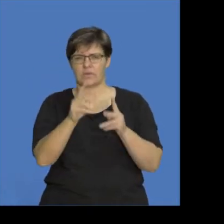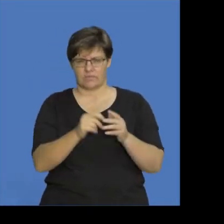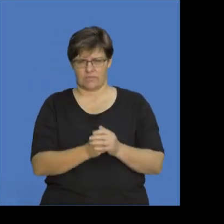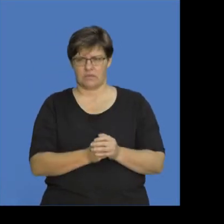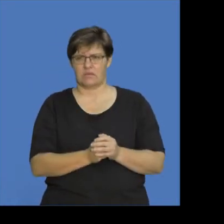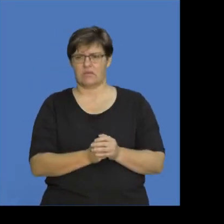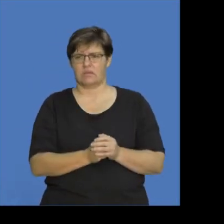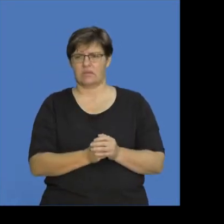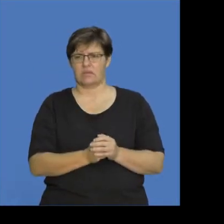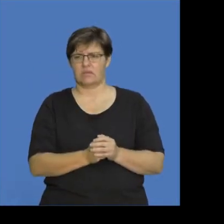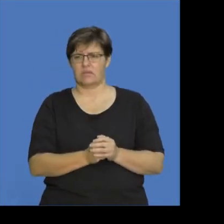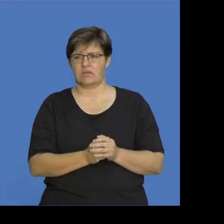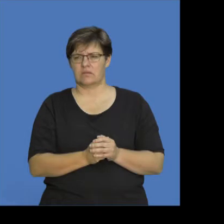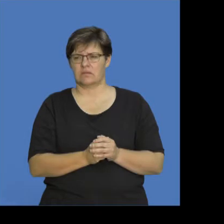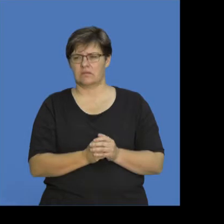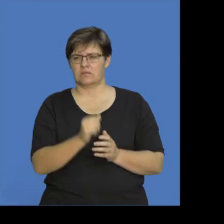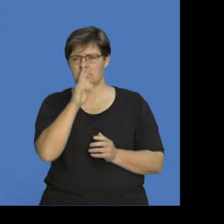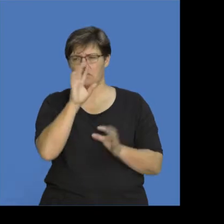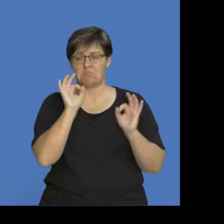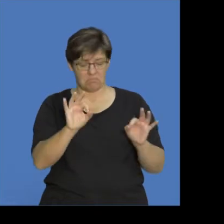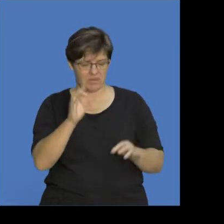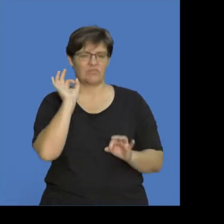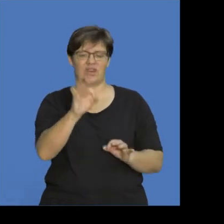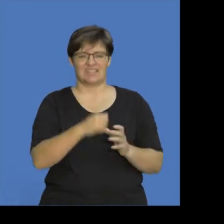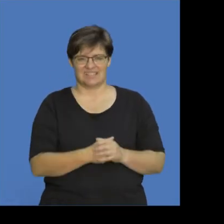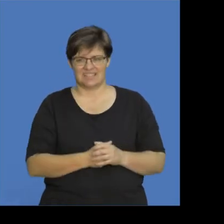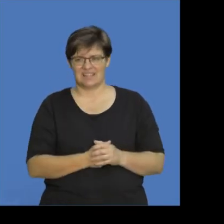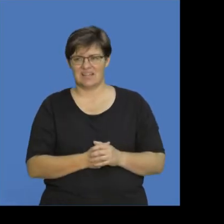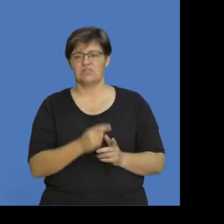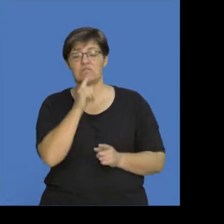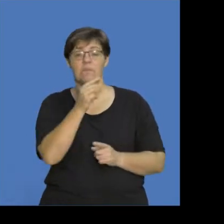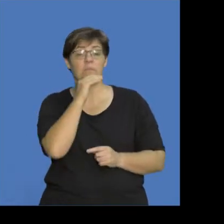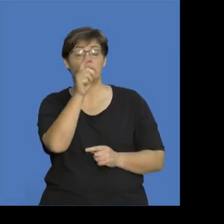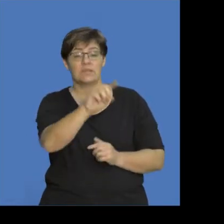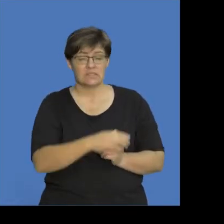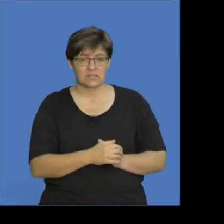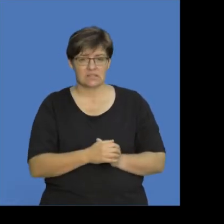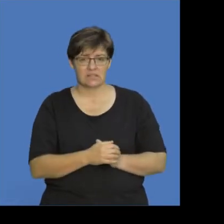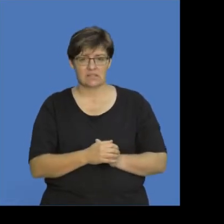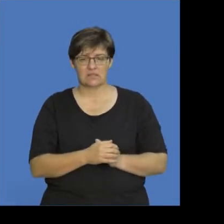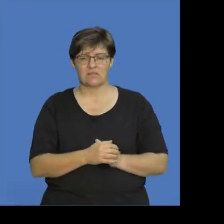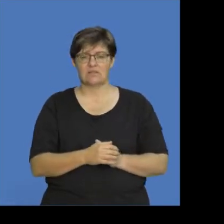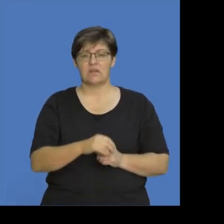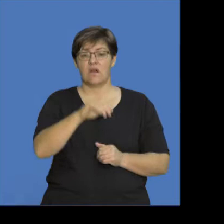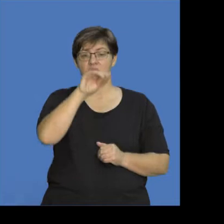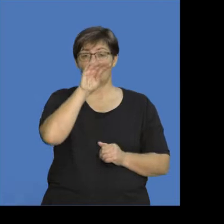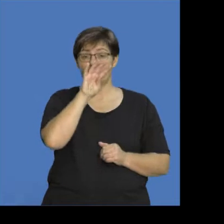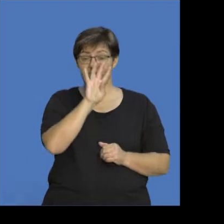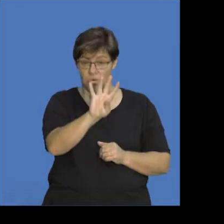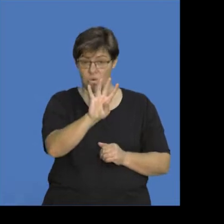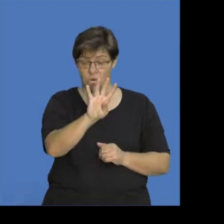Okay. Then let's see if I'm correct. Yes. So what does this mean? We have